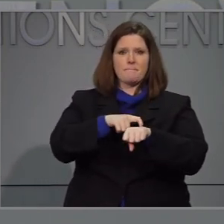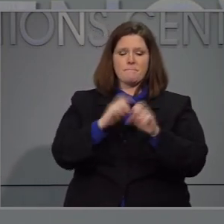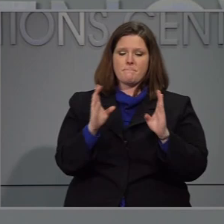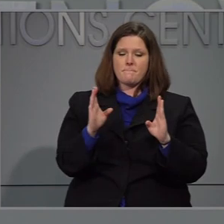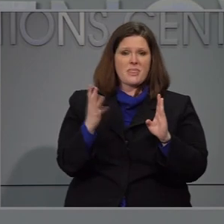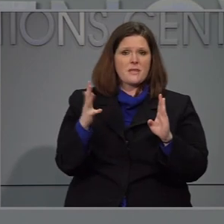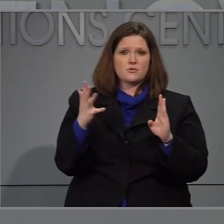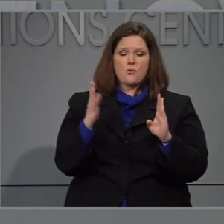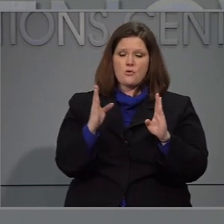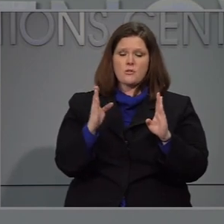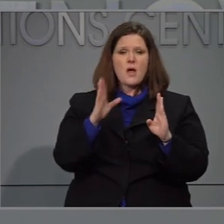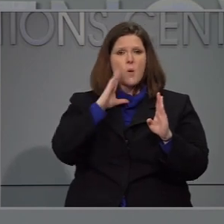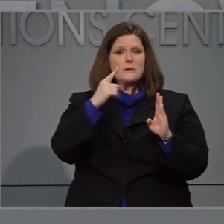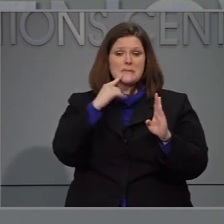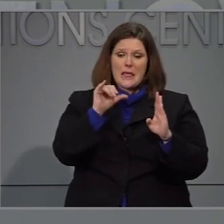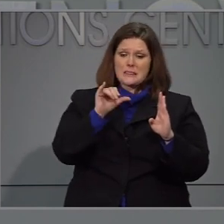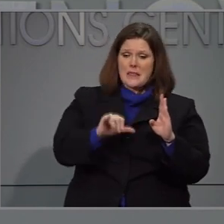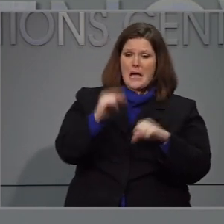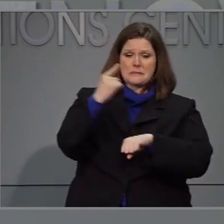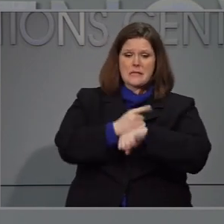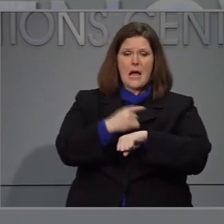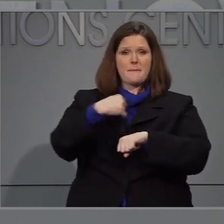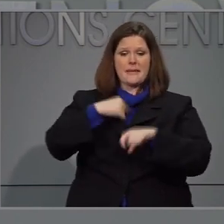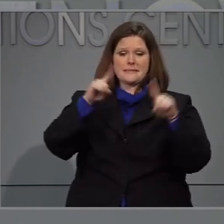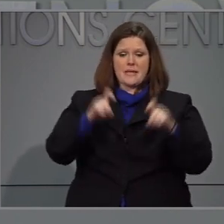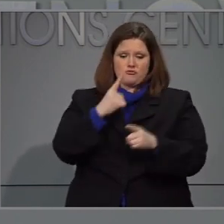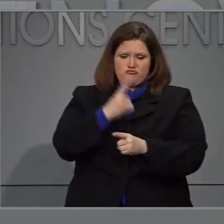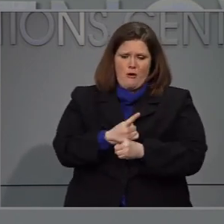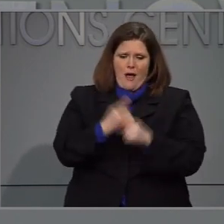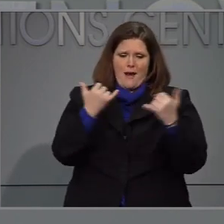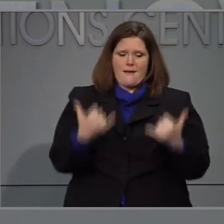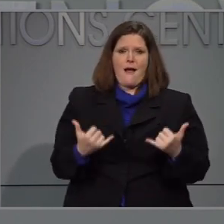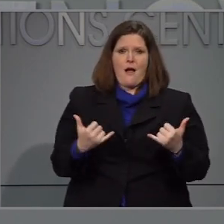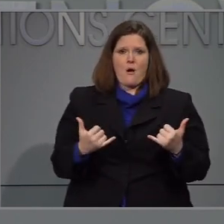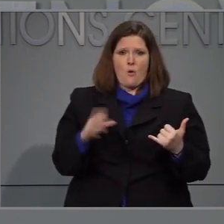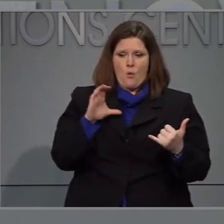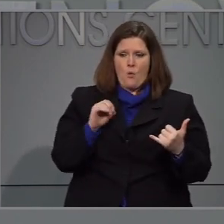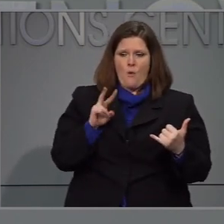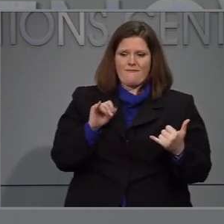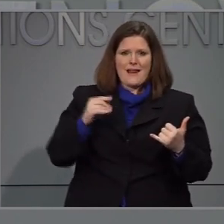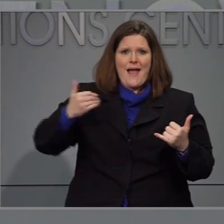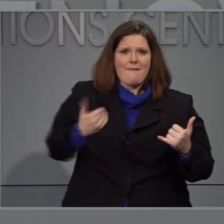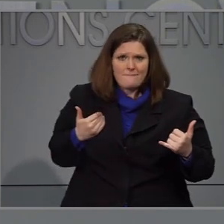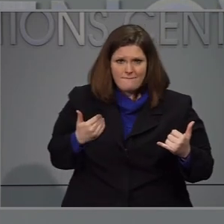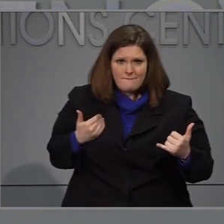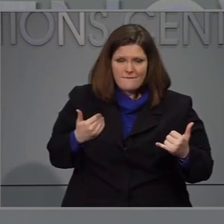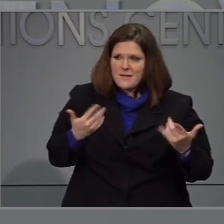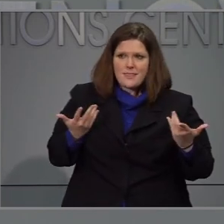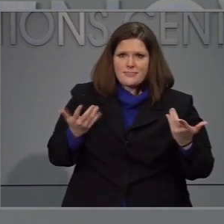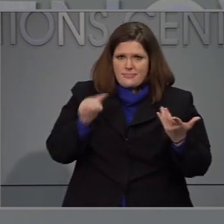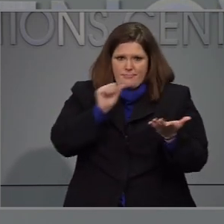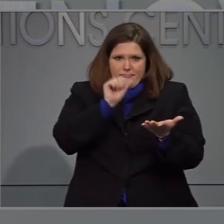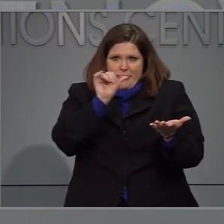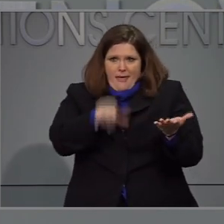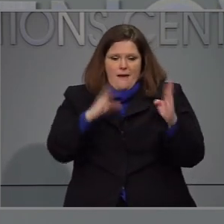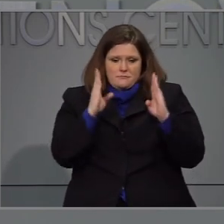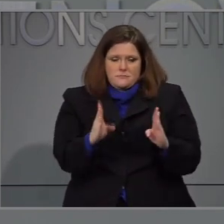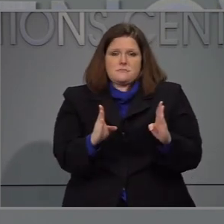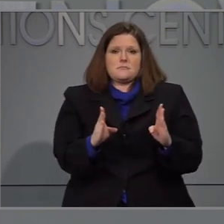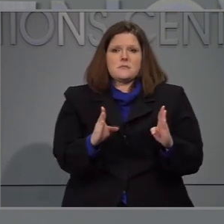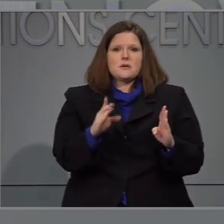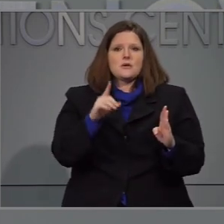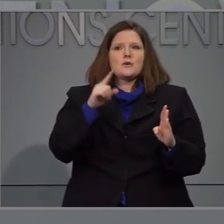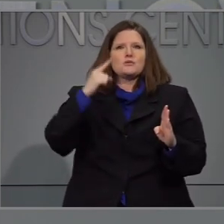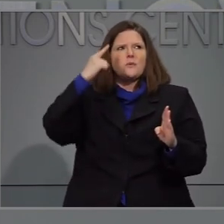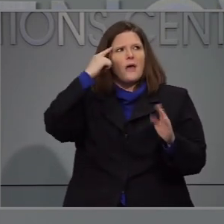have COVID-19 virus in your body right now? So then you have to think about, well, what is the time period at which you need to repeat